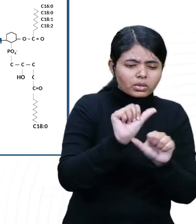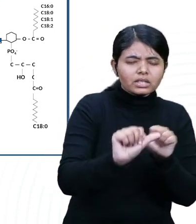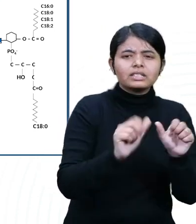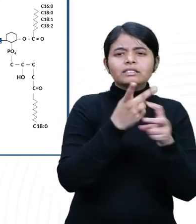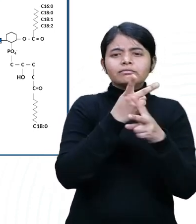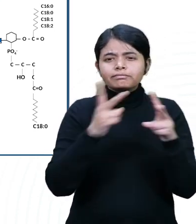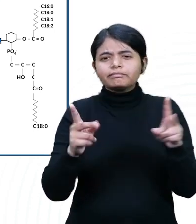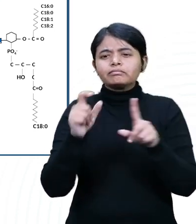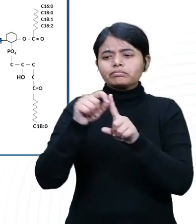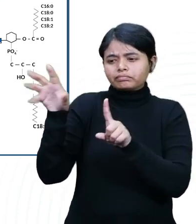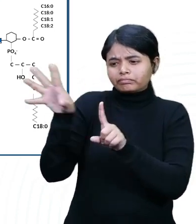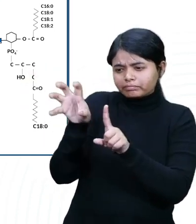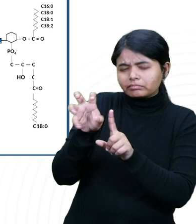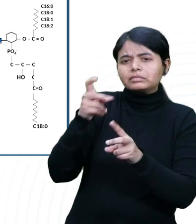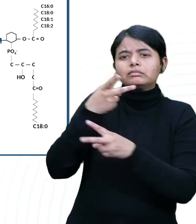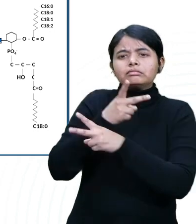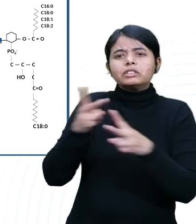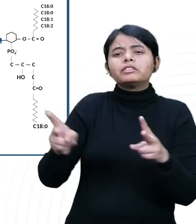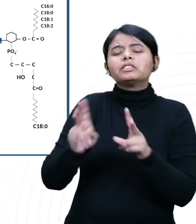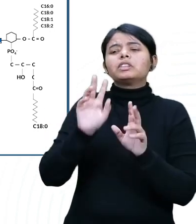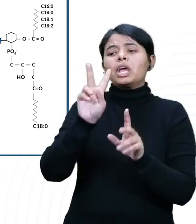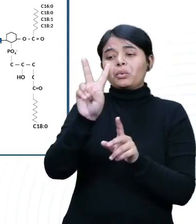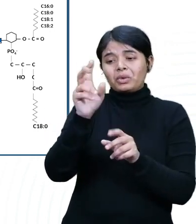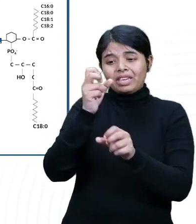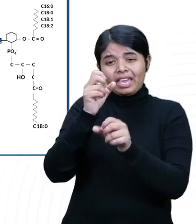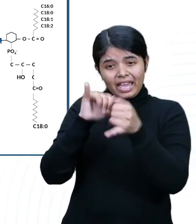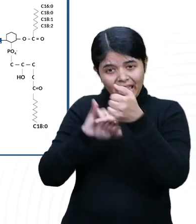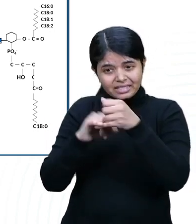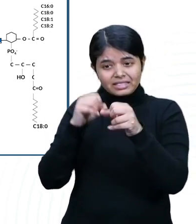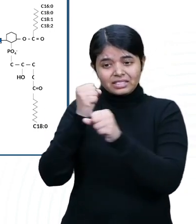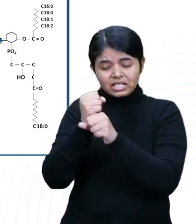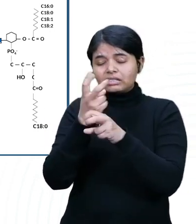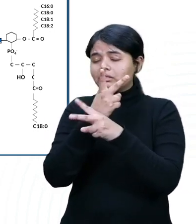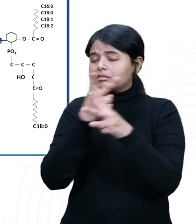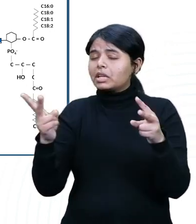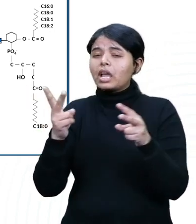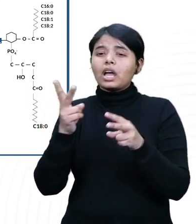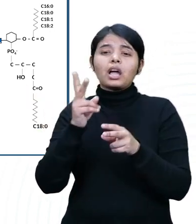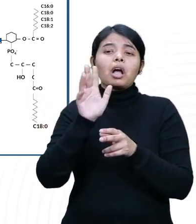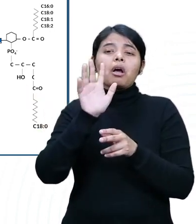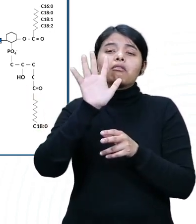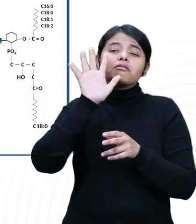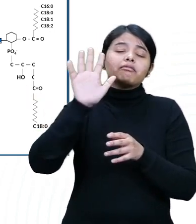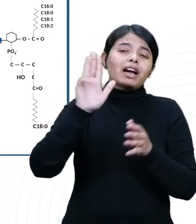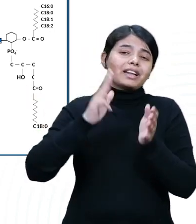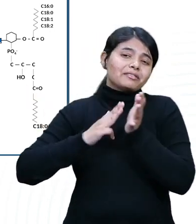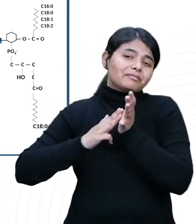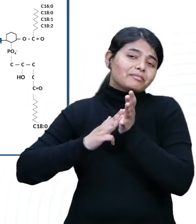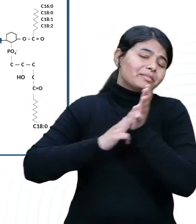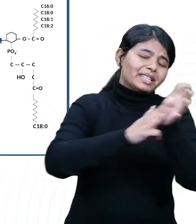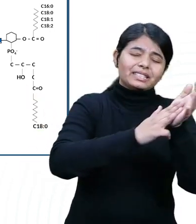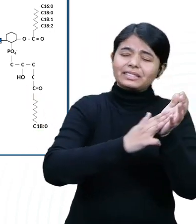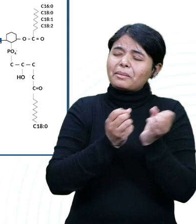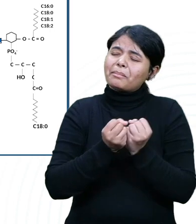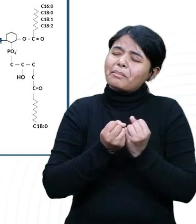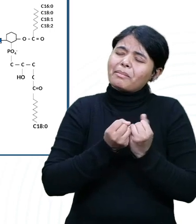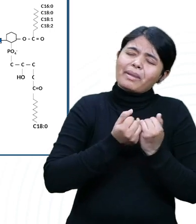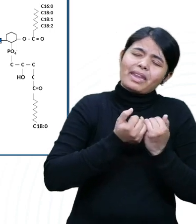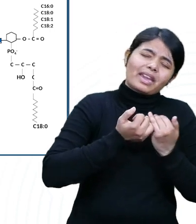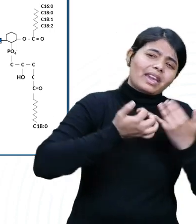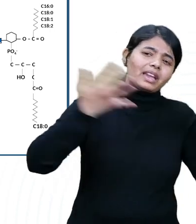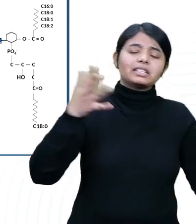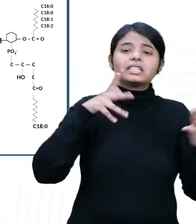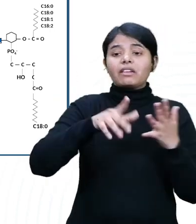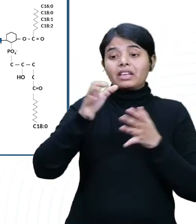can be an alkyl acyl glycerol based lipid or a ceramide based lipid. The lipid is then attached to the inositol ring via